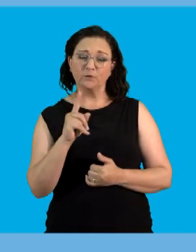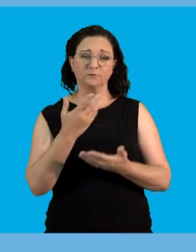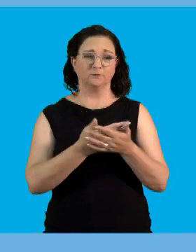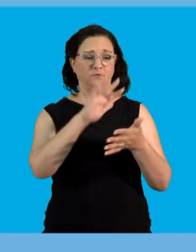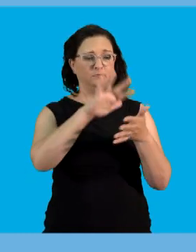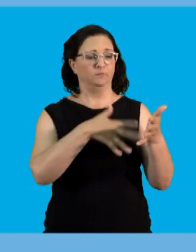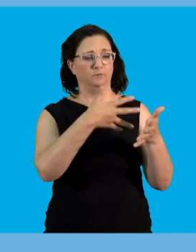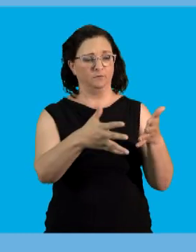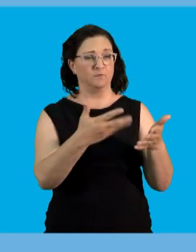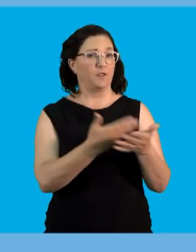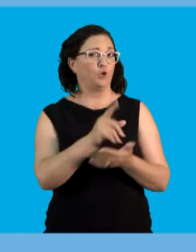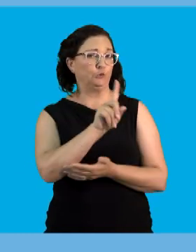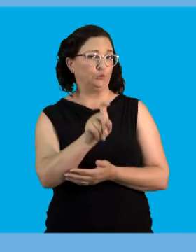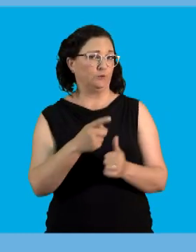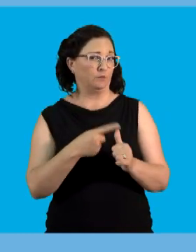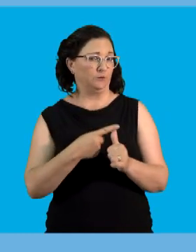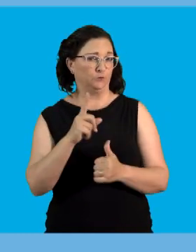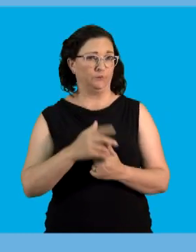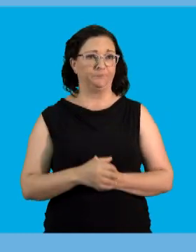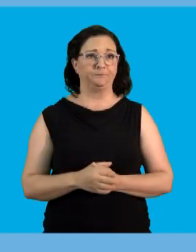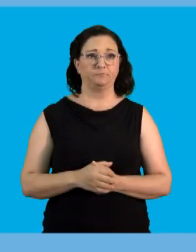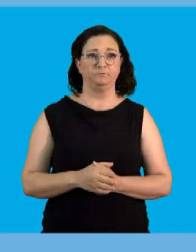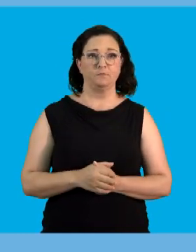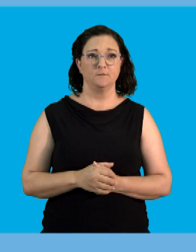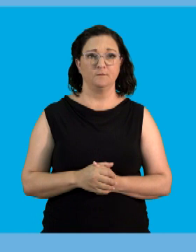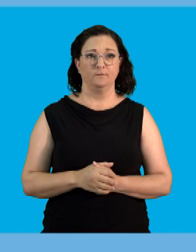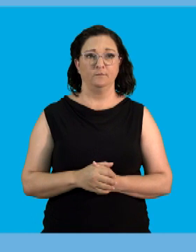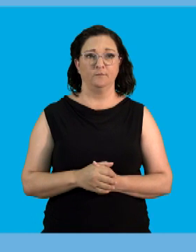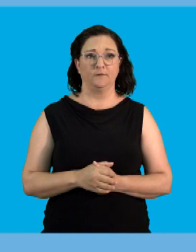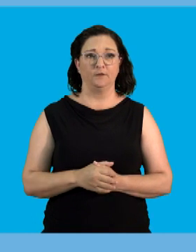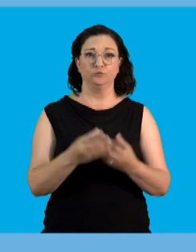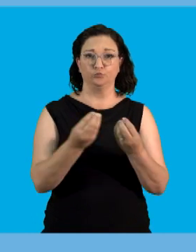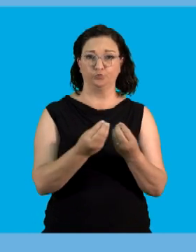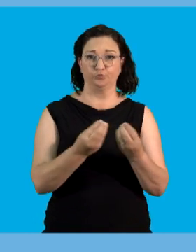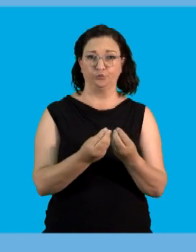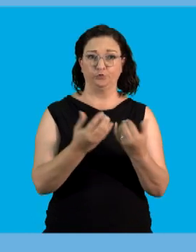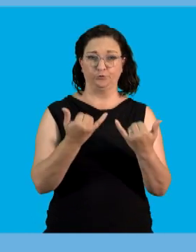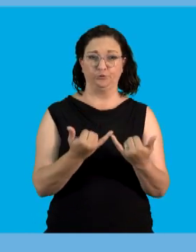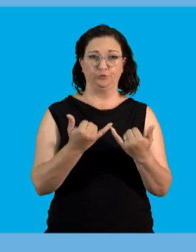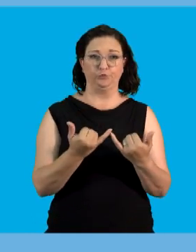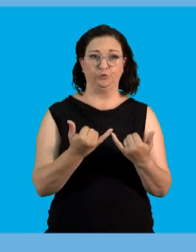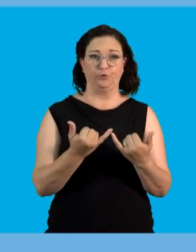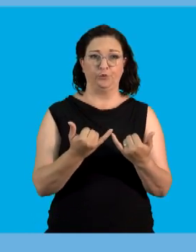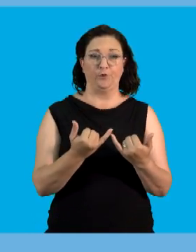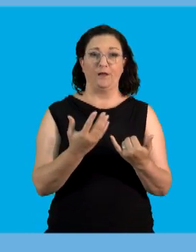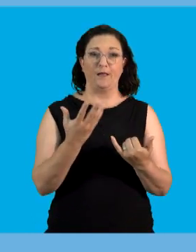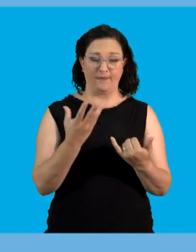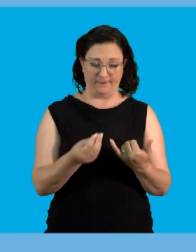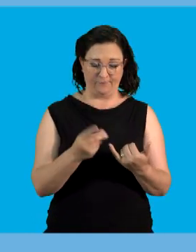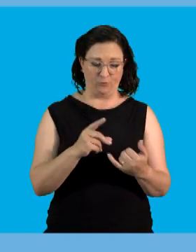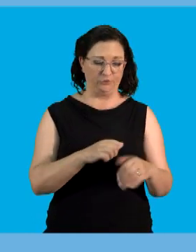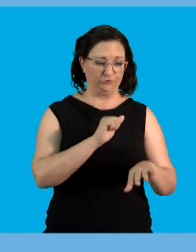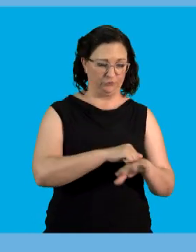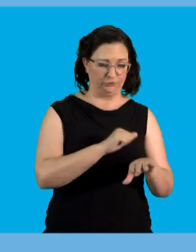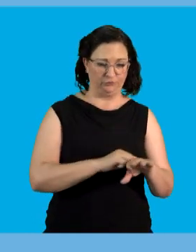whether we can be able to answer the question that is given to us. So the question is, give two properties of the following states of matter. So